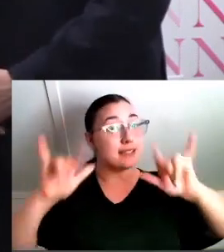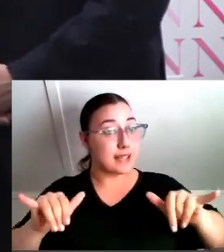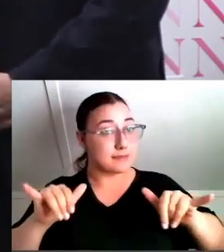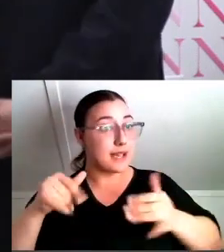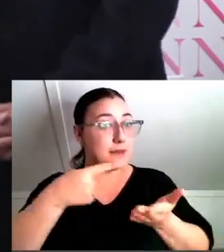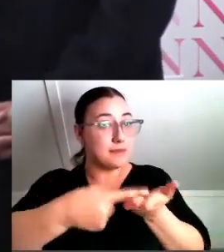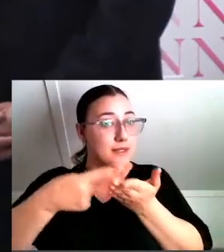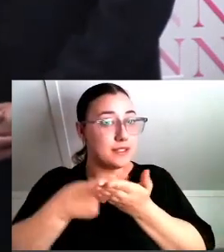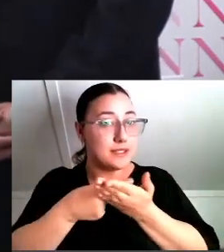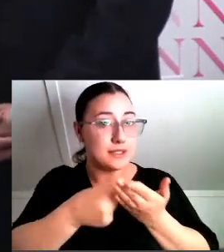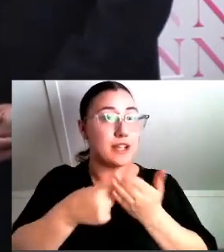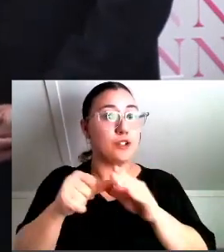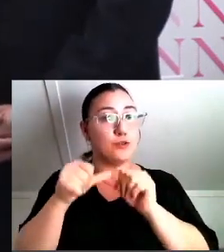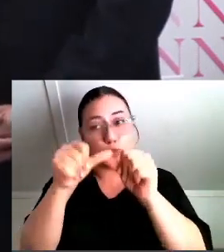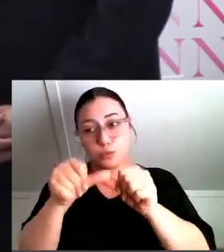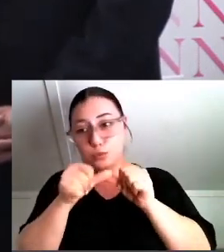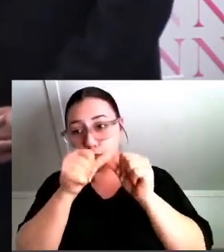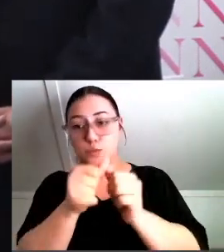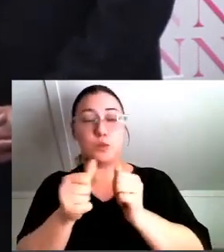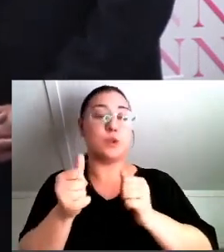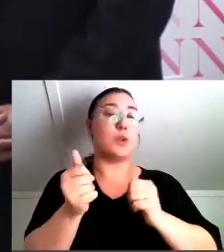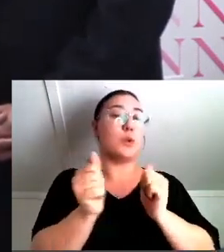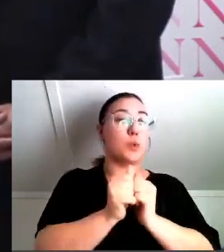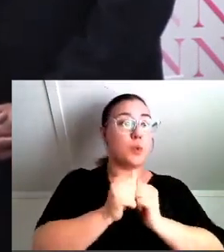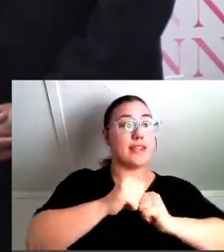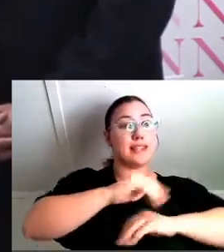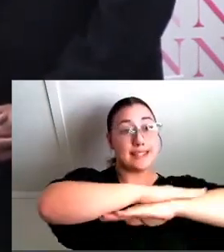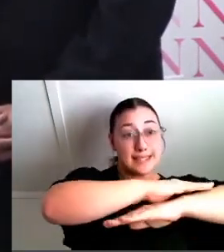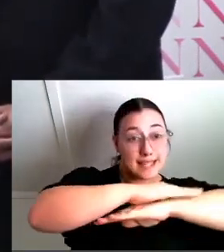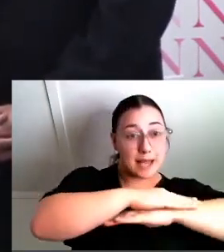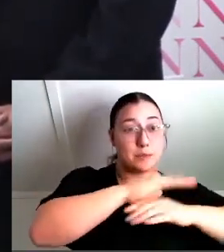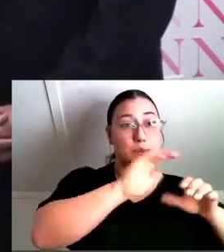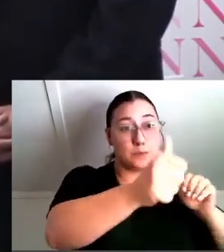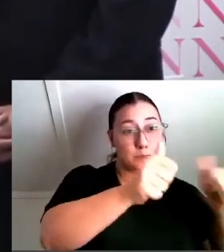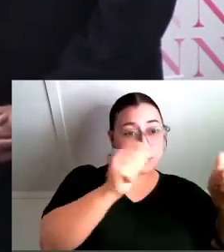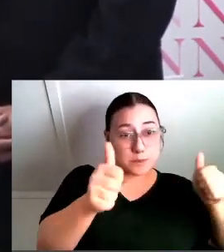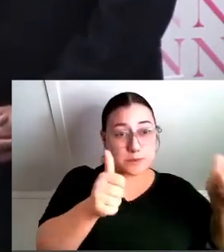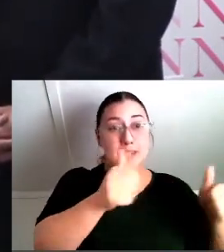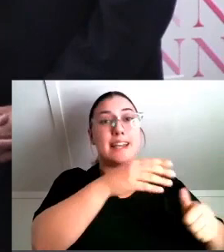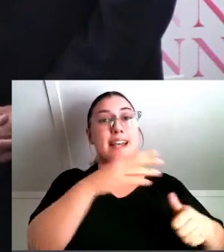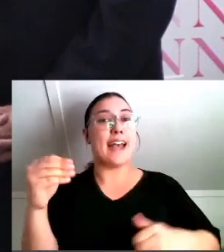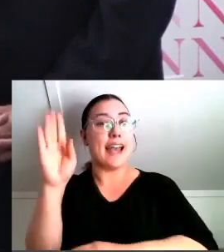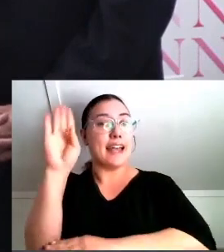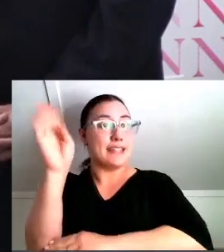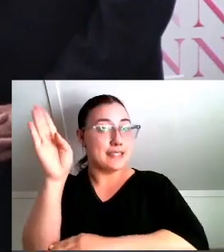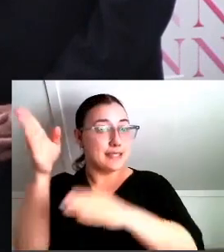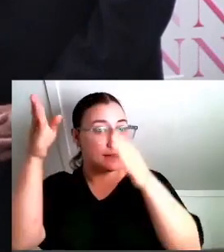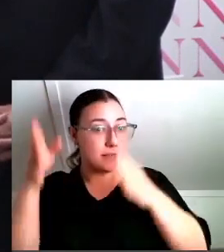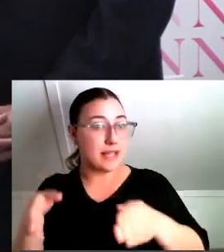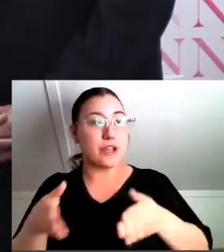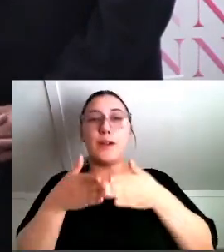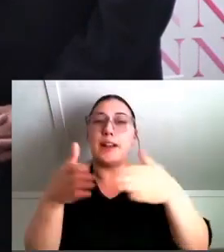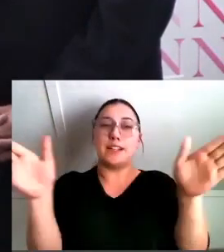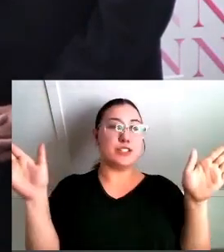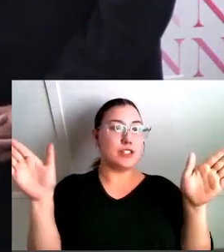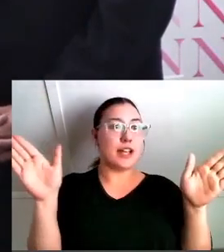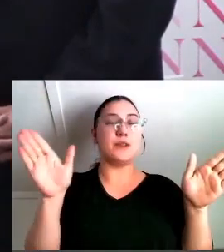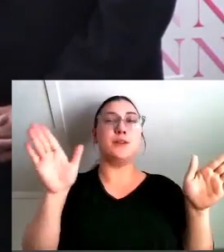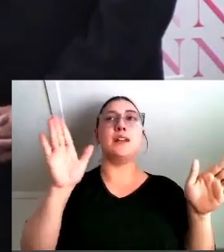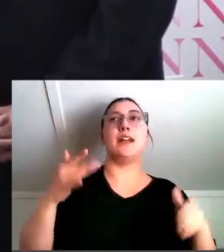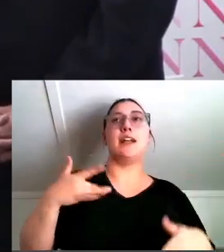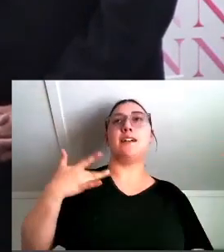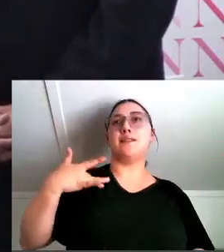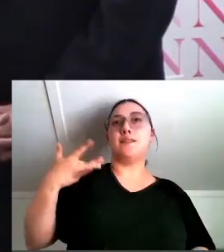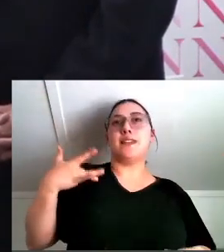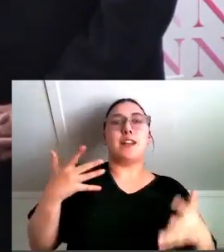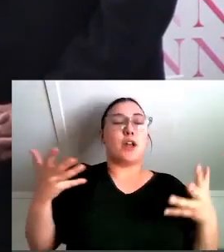tables with our speaker this evening and in general, in the spirit of what can we do in the